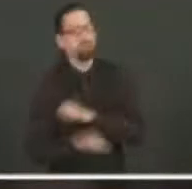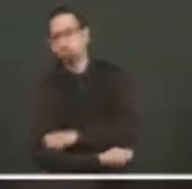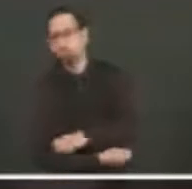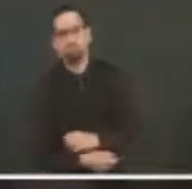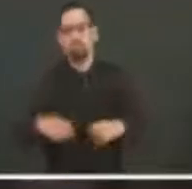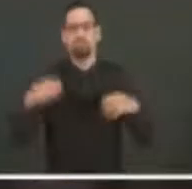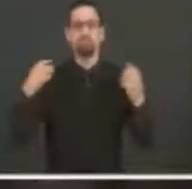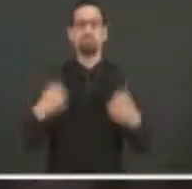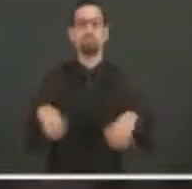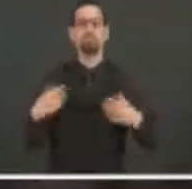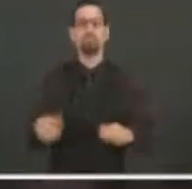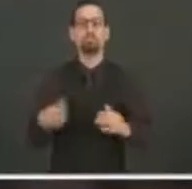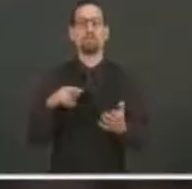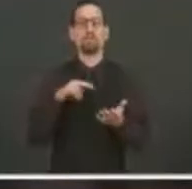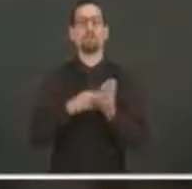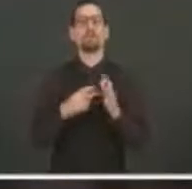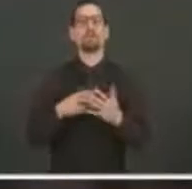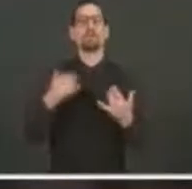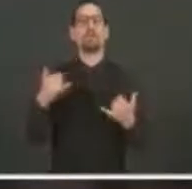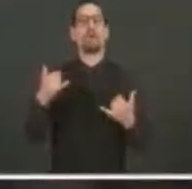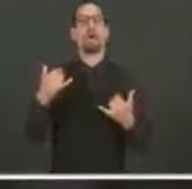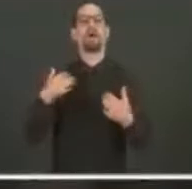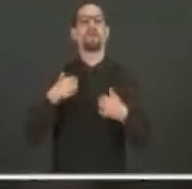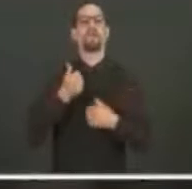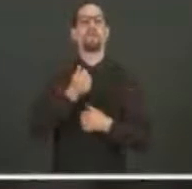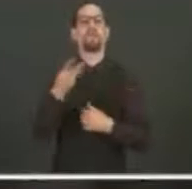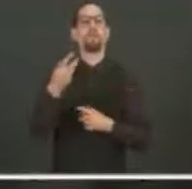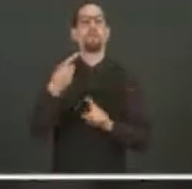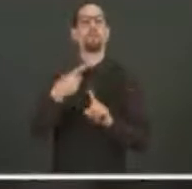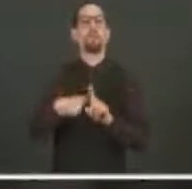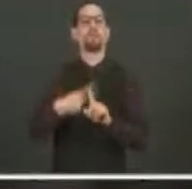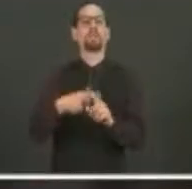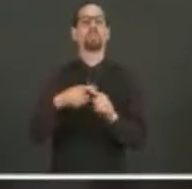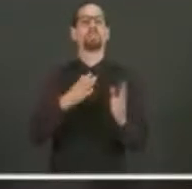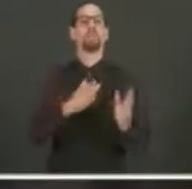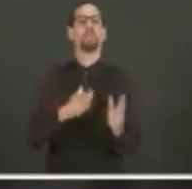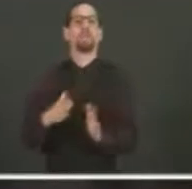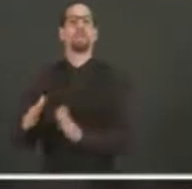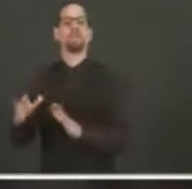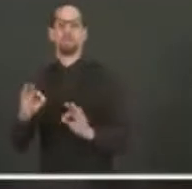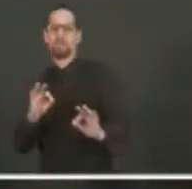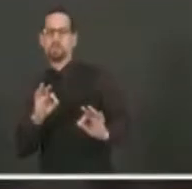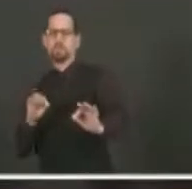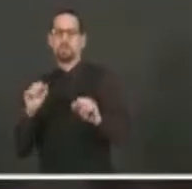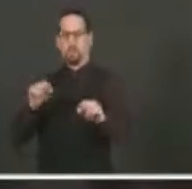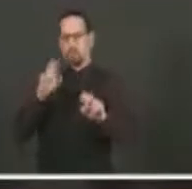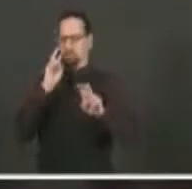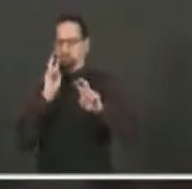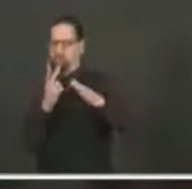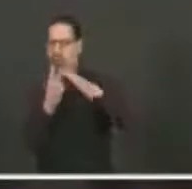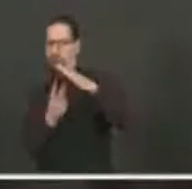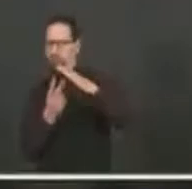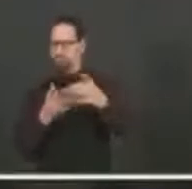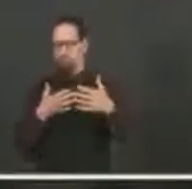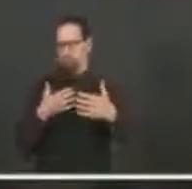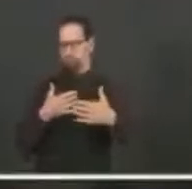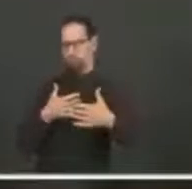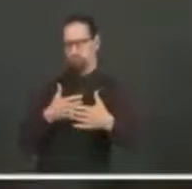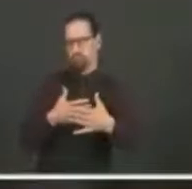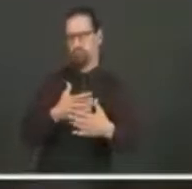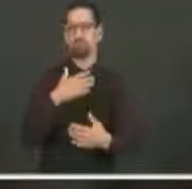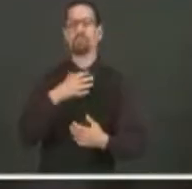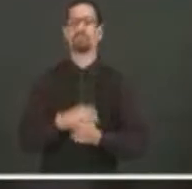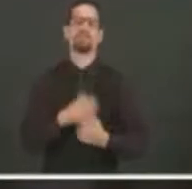right as possible. So I want to thank you all. I want to thank the kids. You guys have been amazing. The